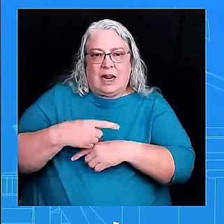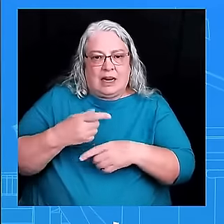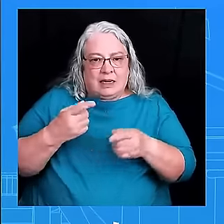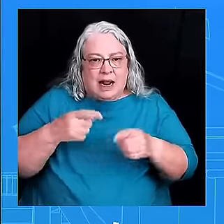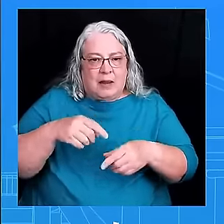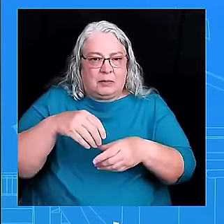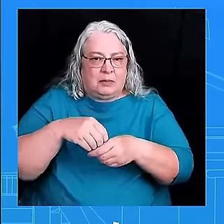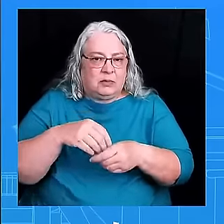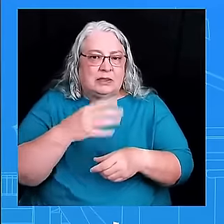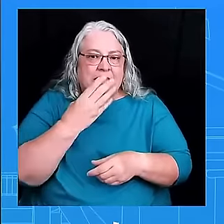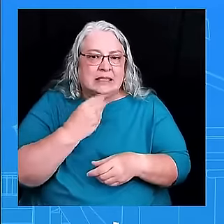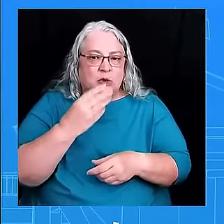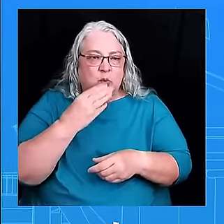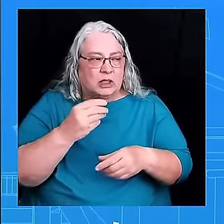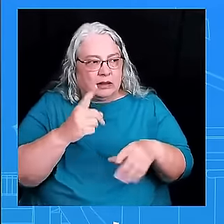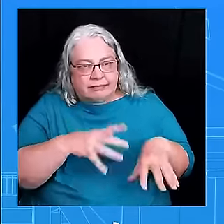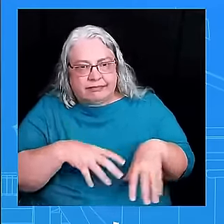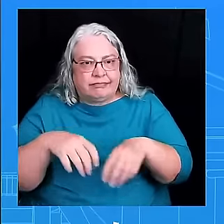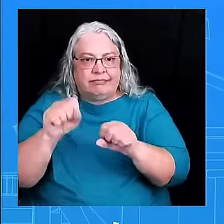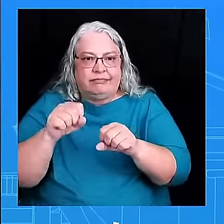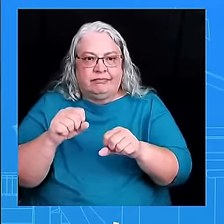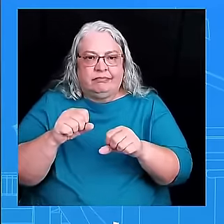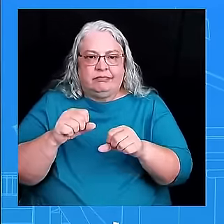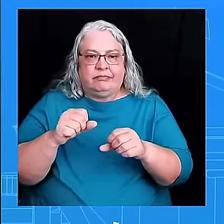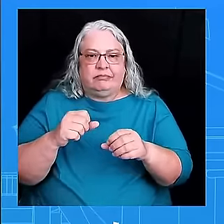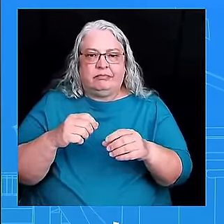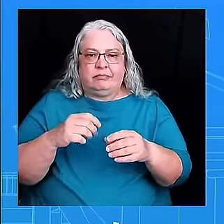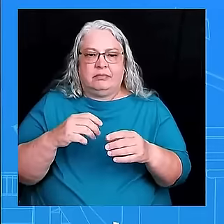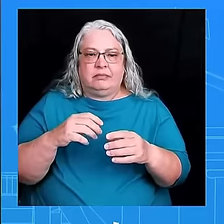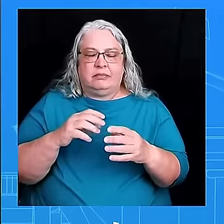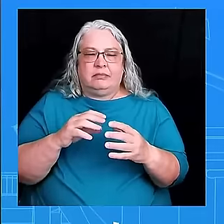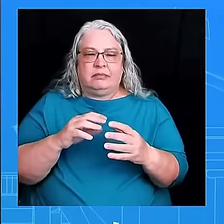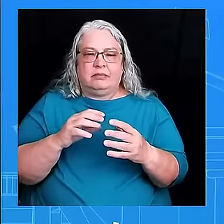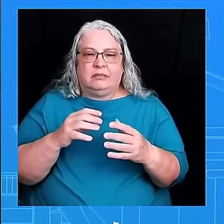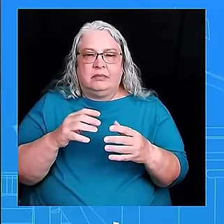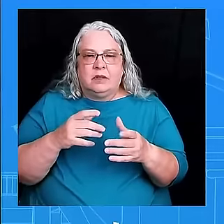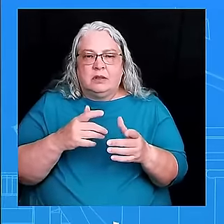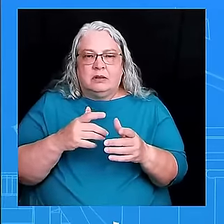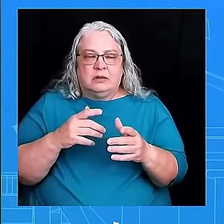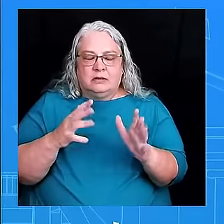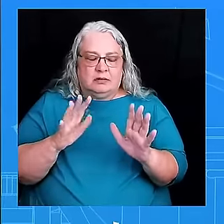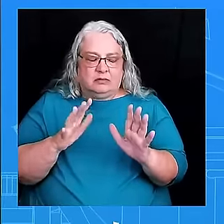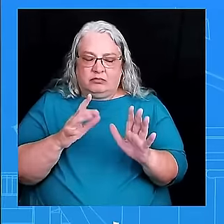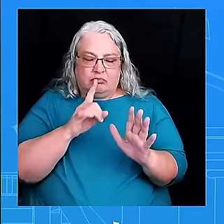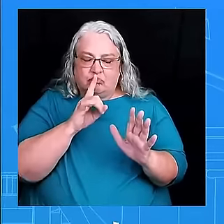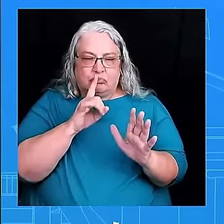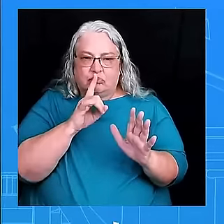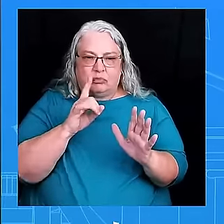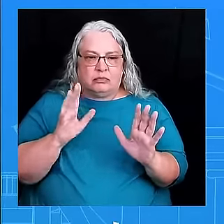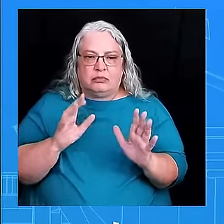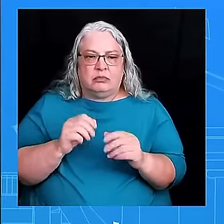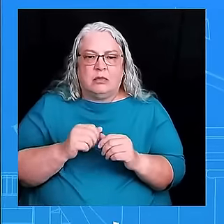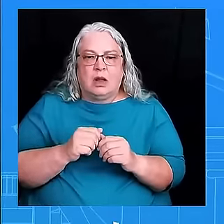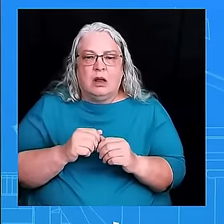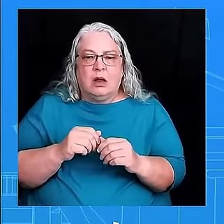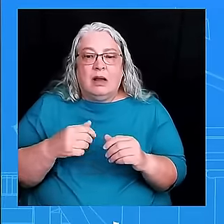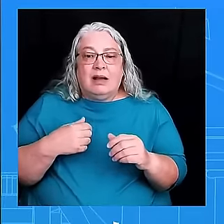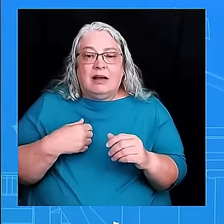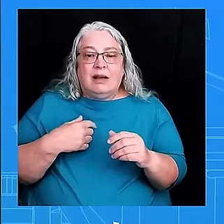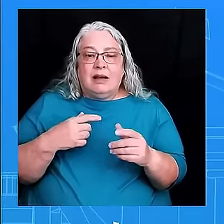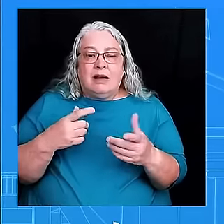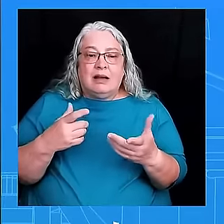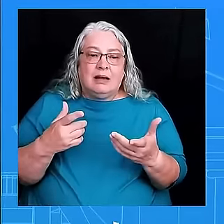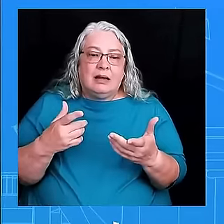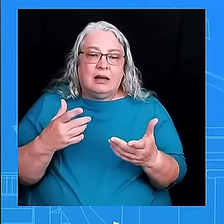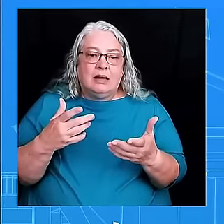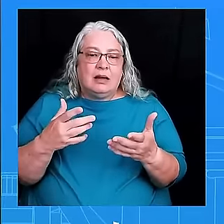to speak directly to the prime minister. And then if I had to predict, I probably will be tight-lipped about the readout afterward. Yeah. Thanks, Jake. Just wondered if you could make clear